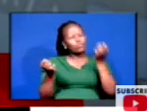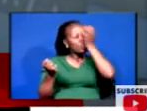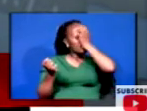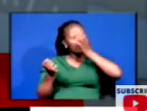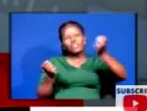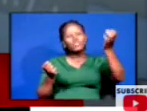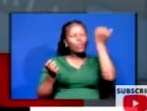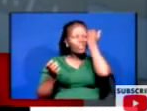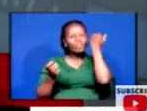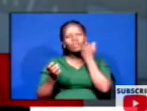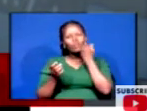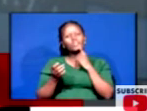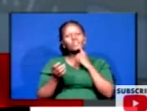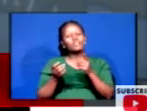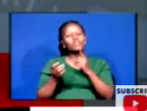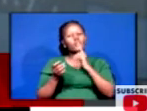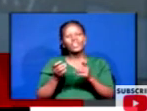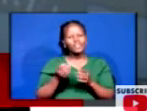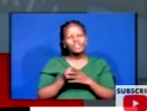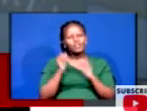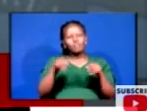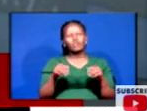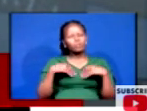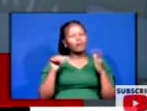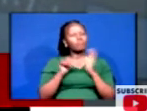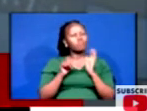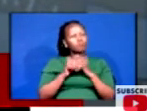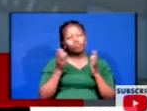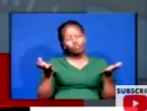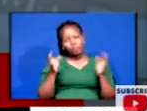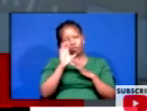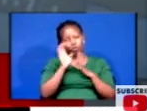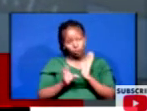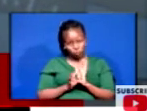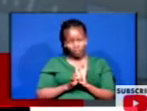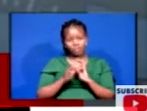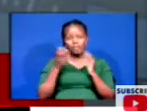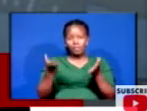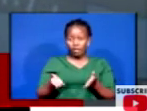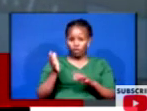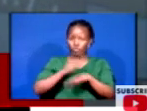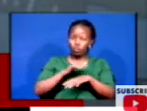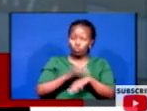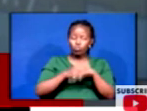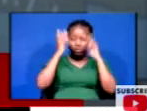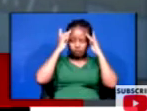orders, then it's a recipe for anarchy. So it's important that the decision the court makes are respected.